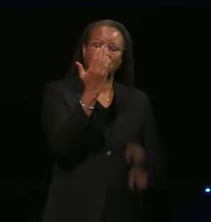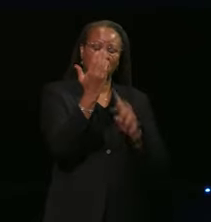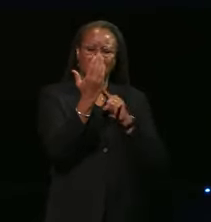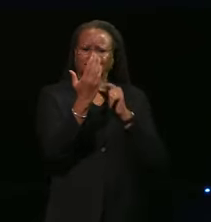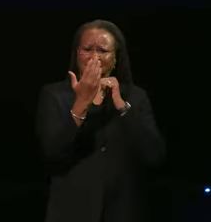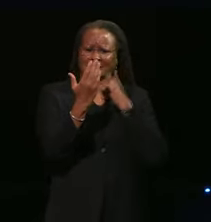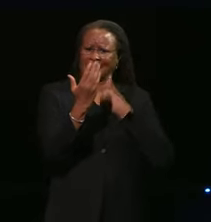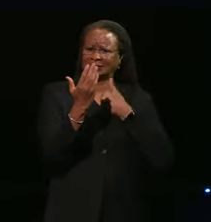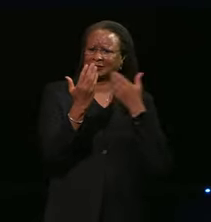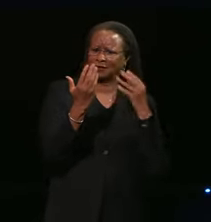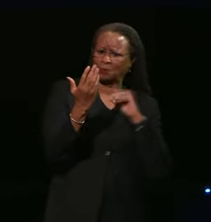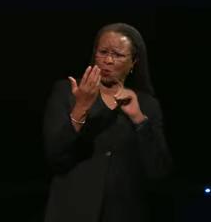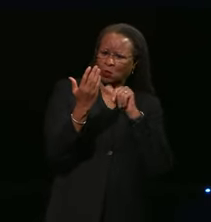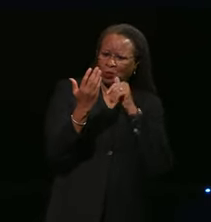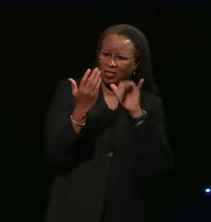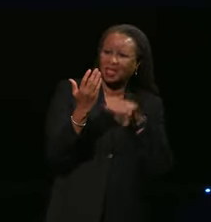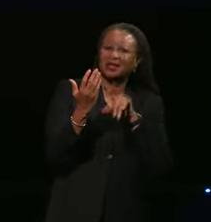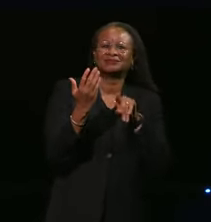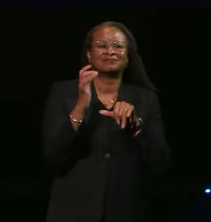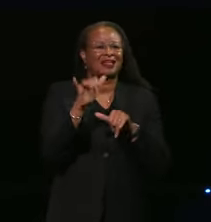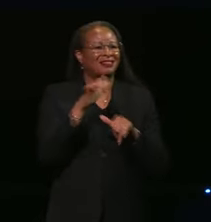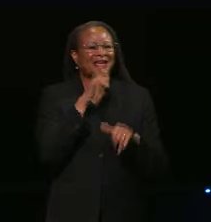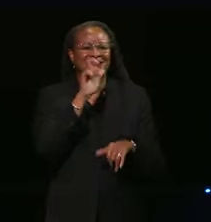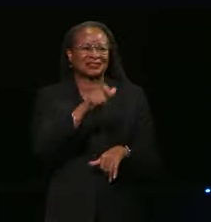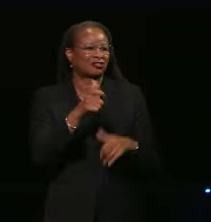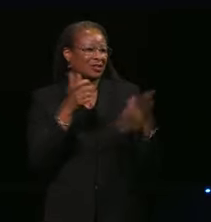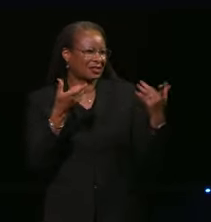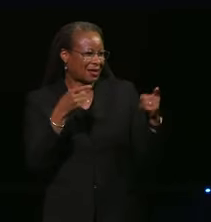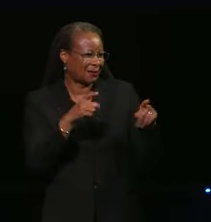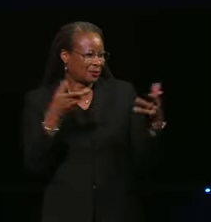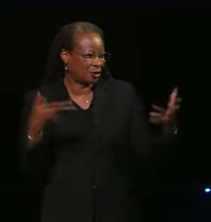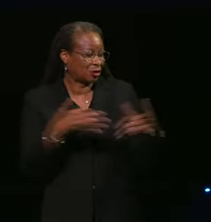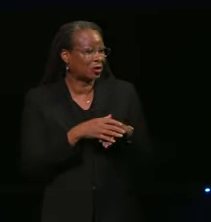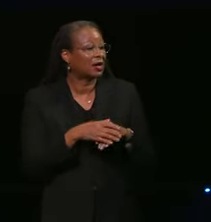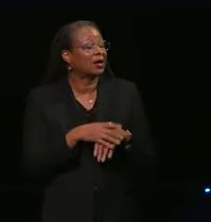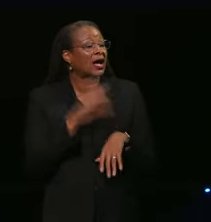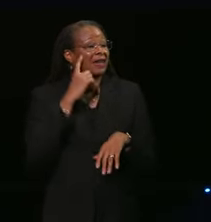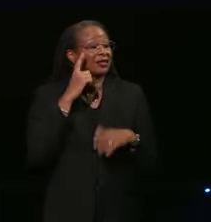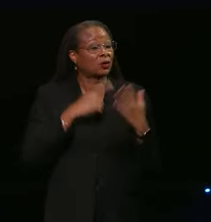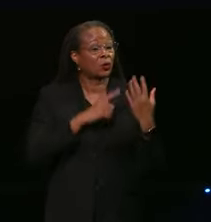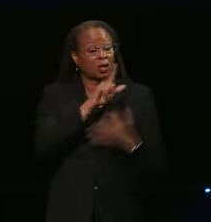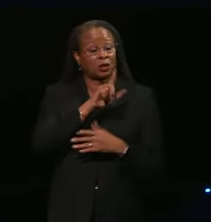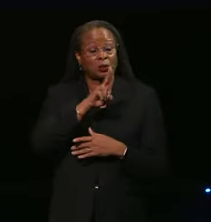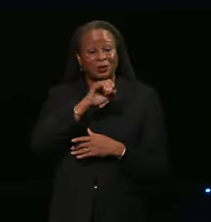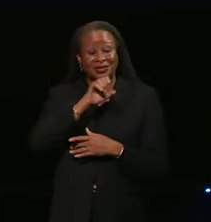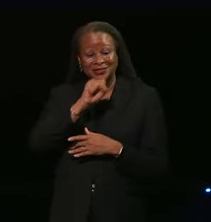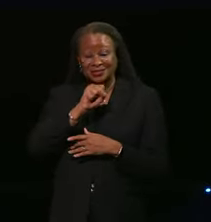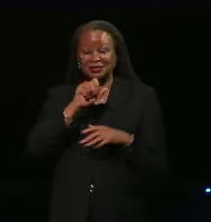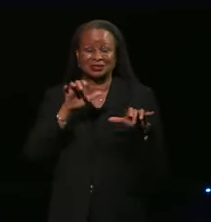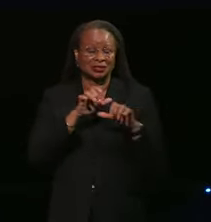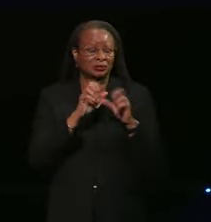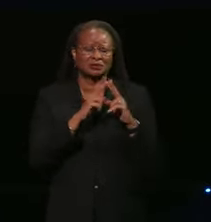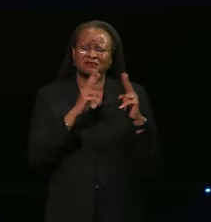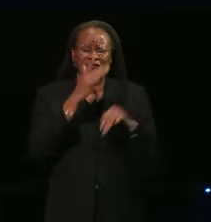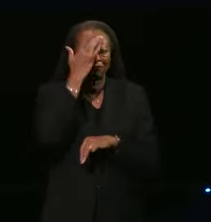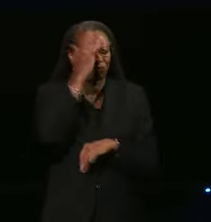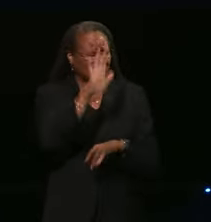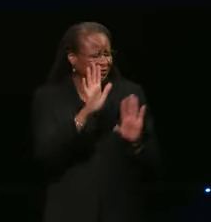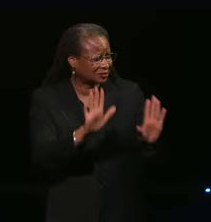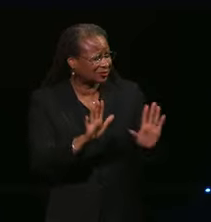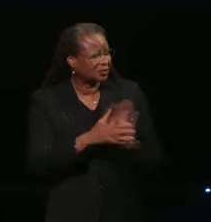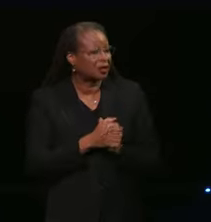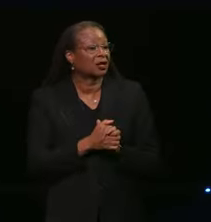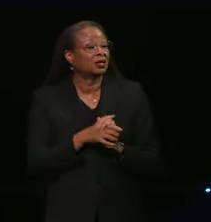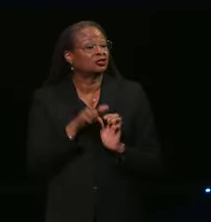himself anymore. And that's not necessarily the case on this. I think what Luisa did, which was so brilliant,